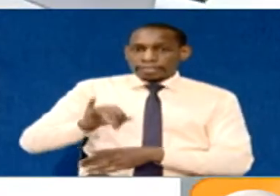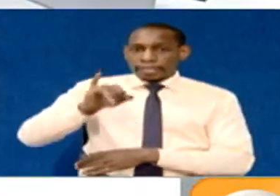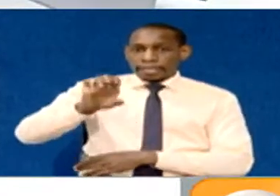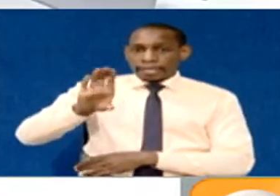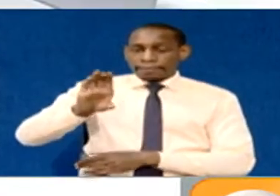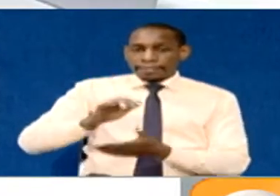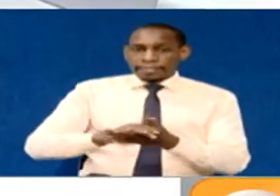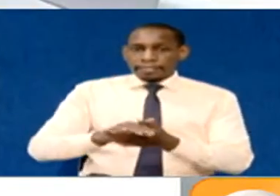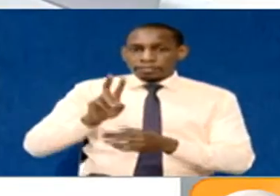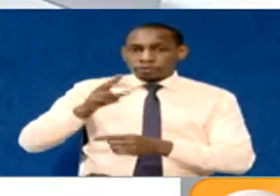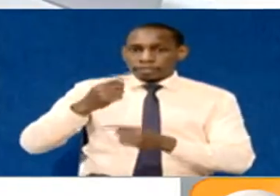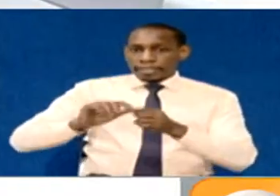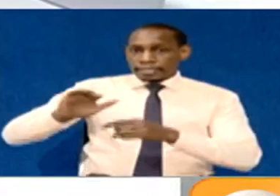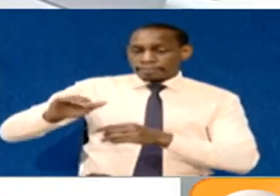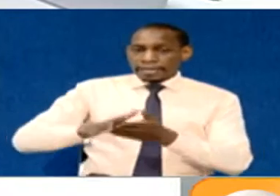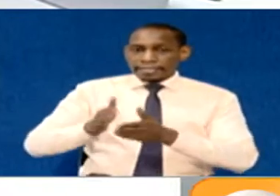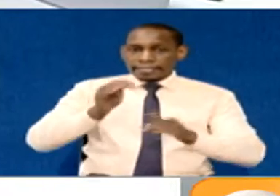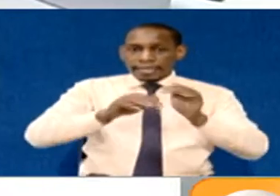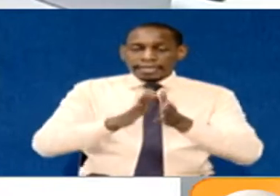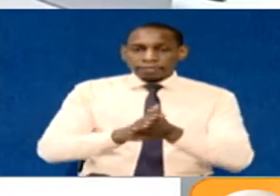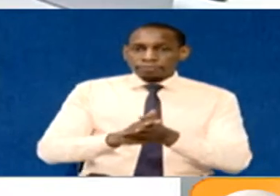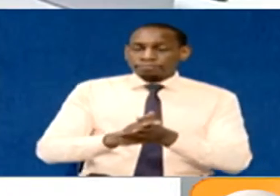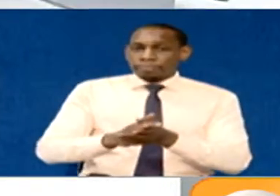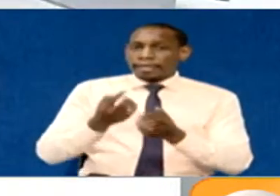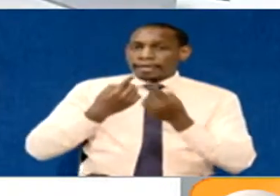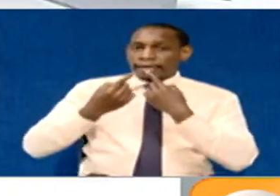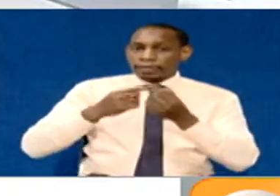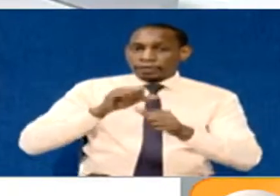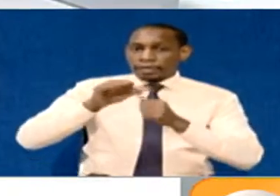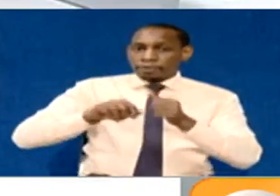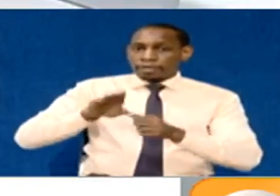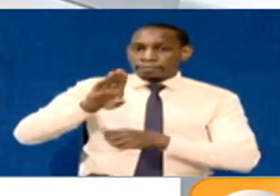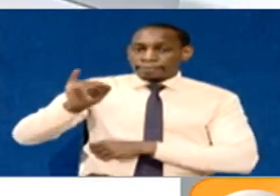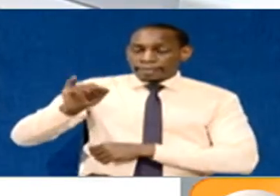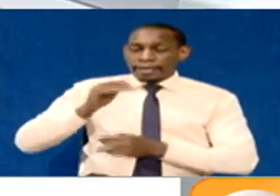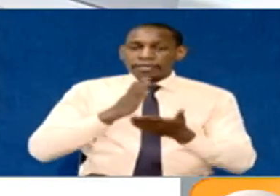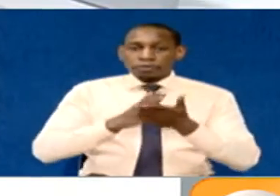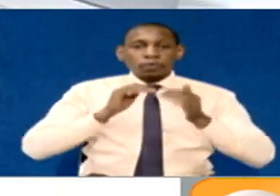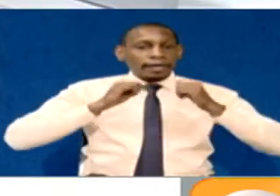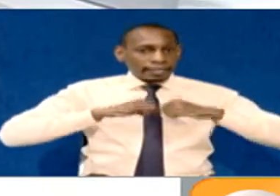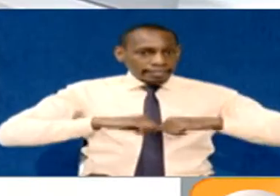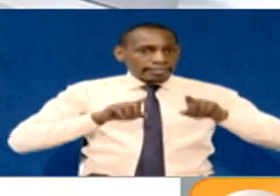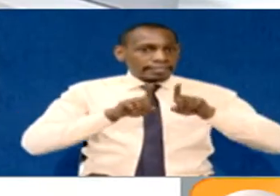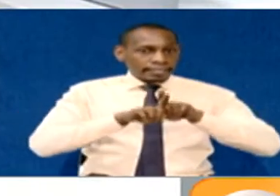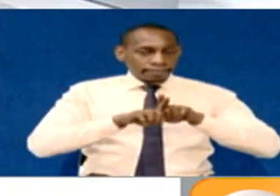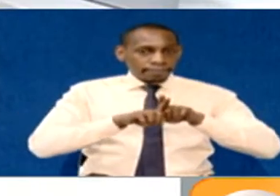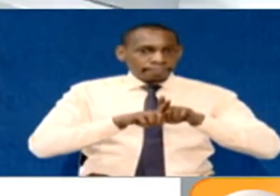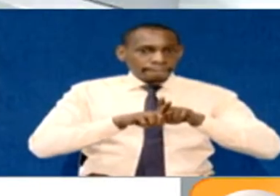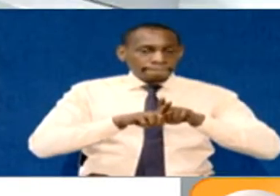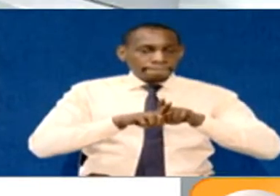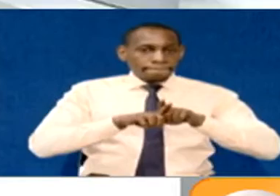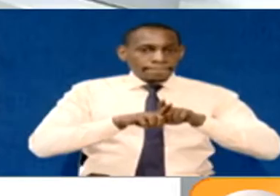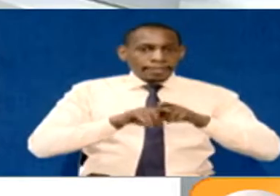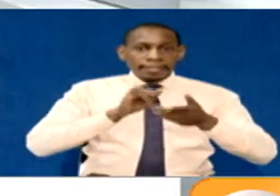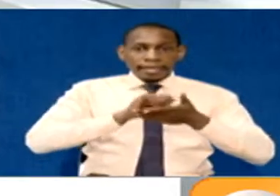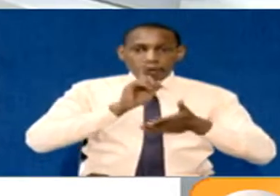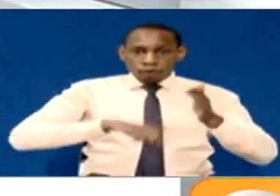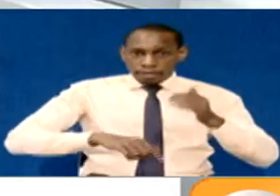mm-hmm. And he talked about BBI and he actually agreed, and